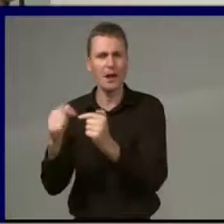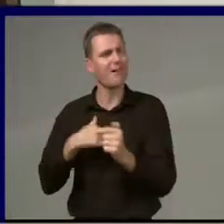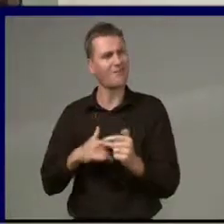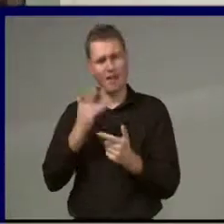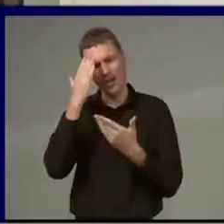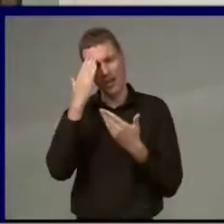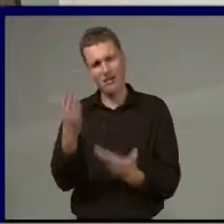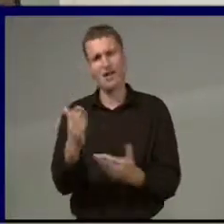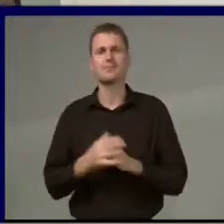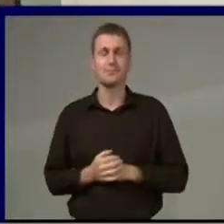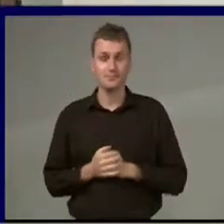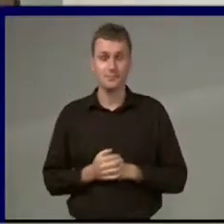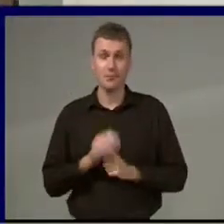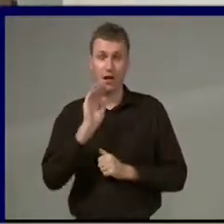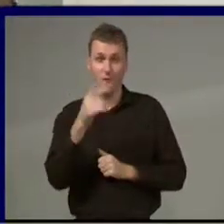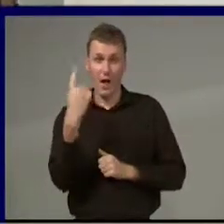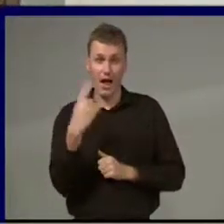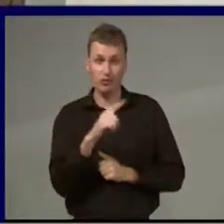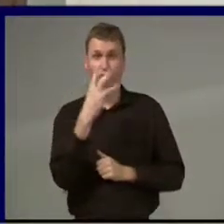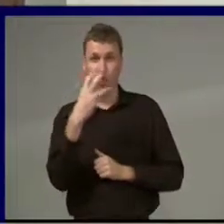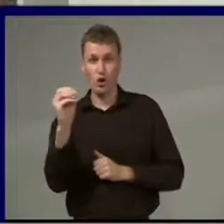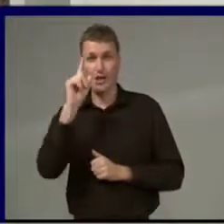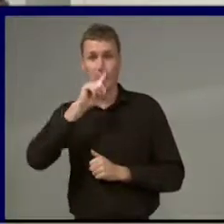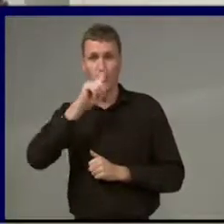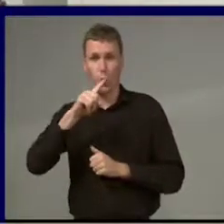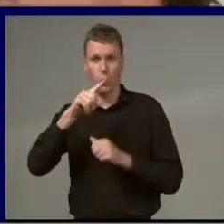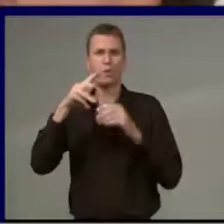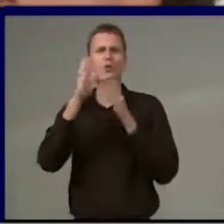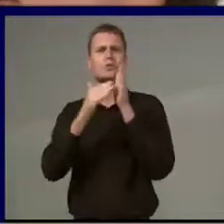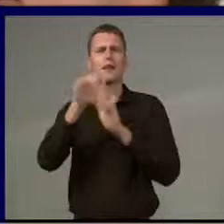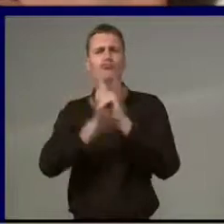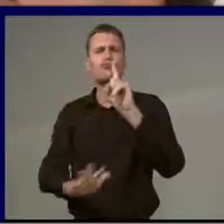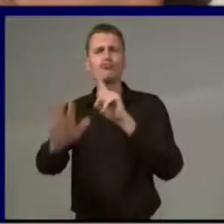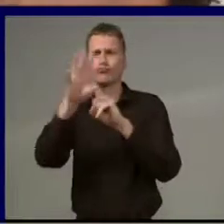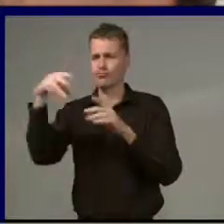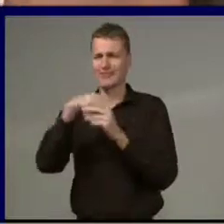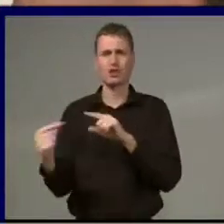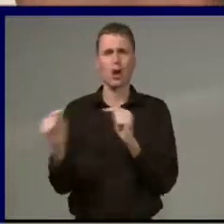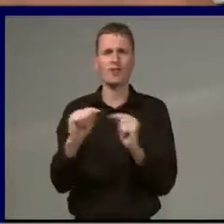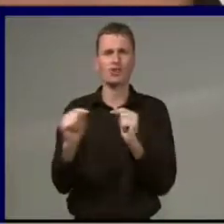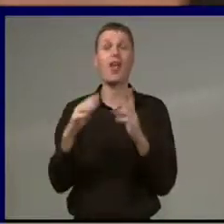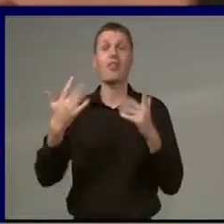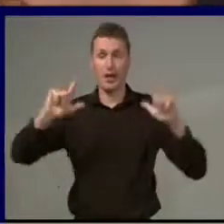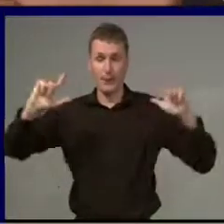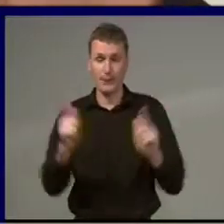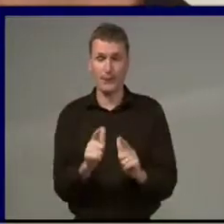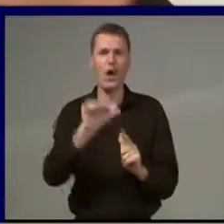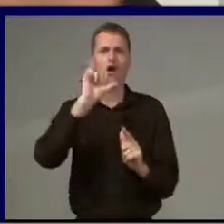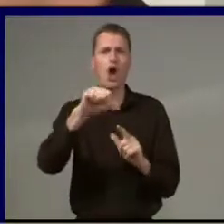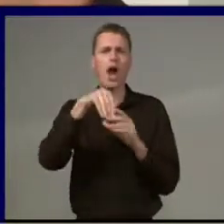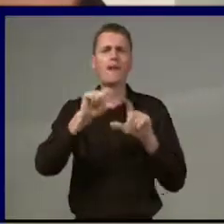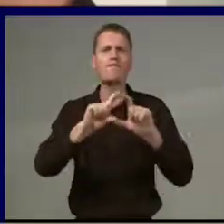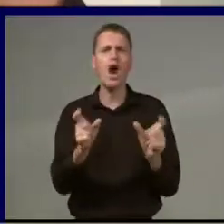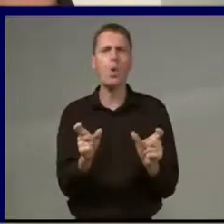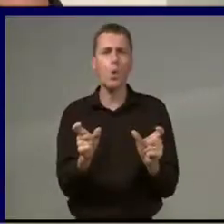Over 130 competitors across New Zealand were in the running. Narrowed down to 9 finalists, the apprentices endured